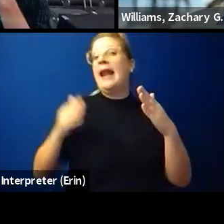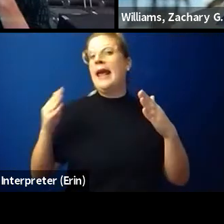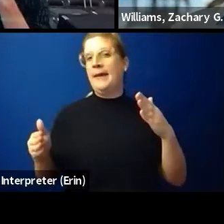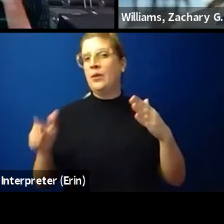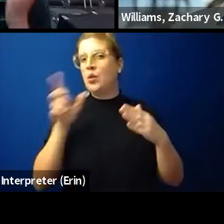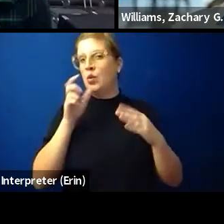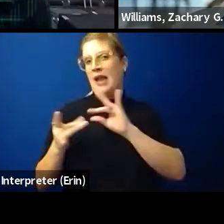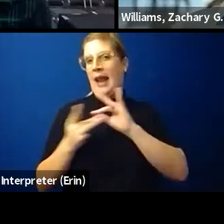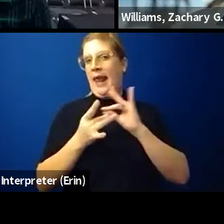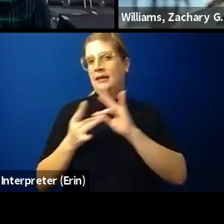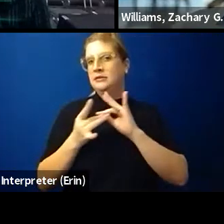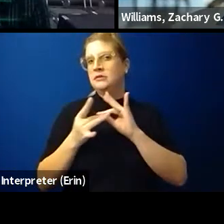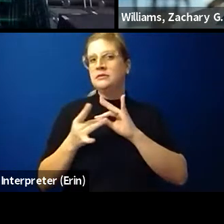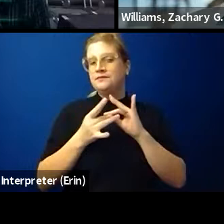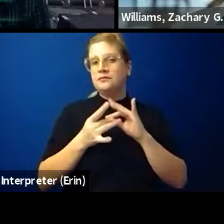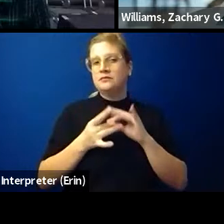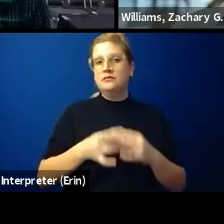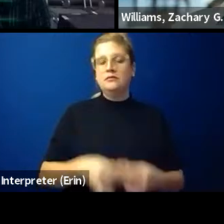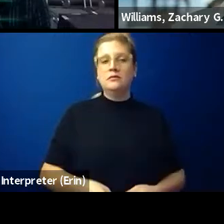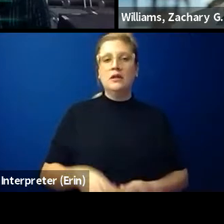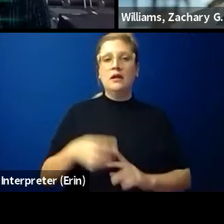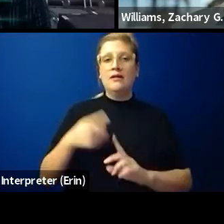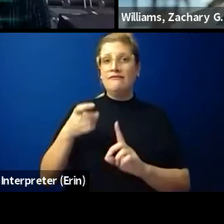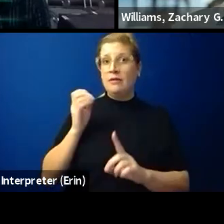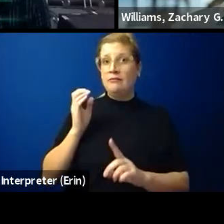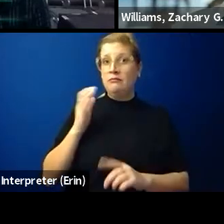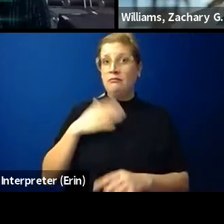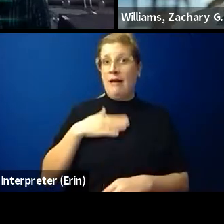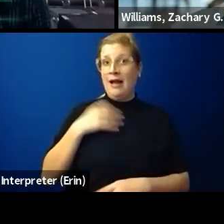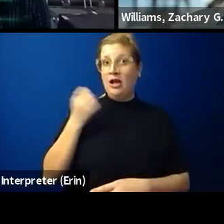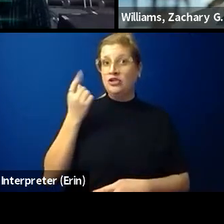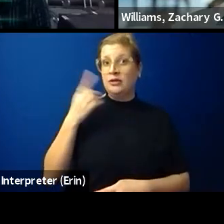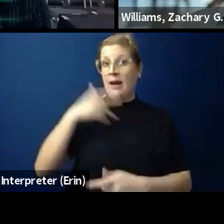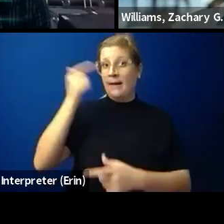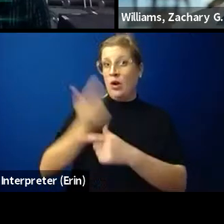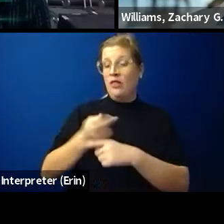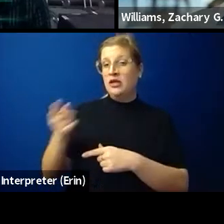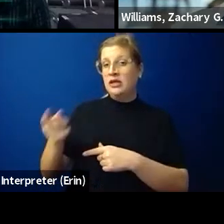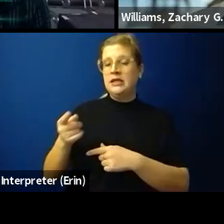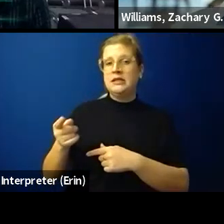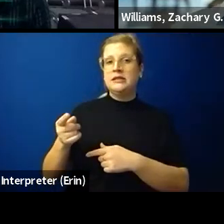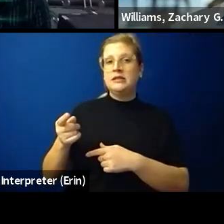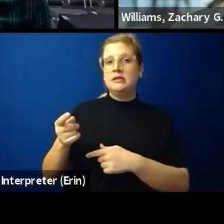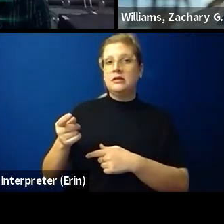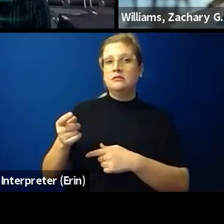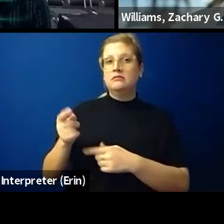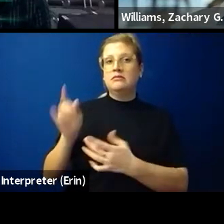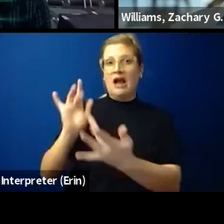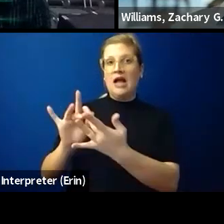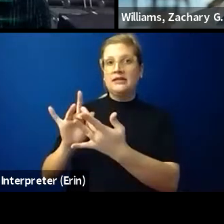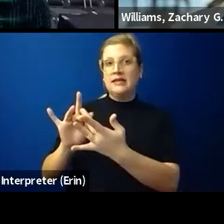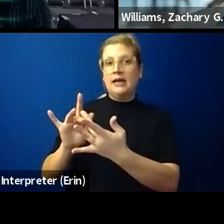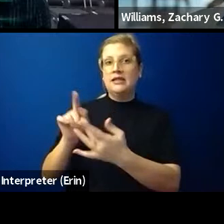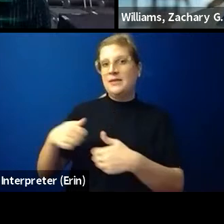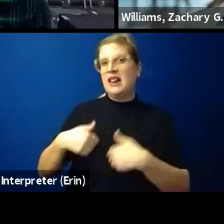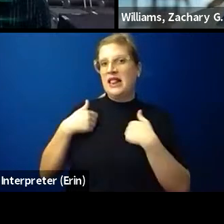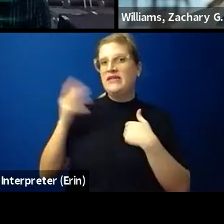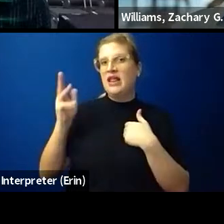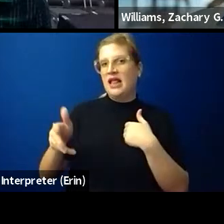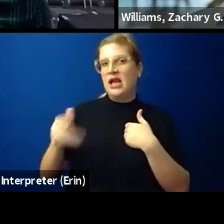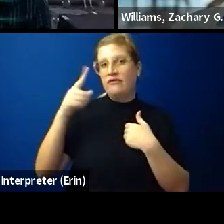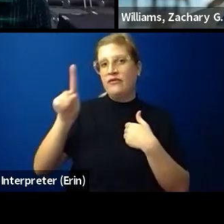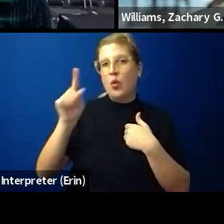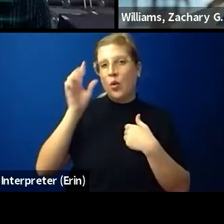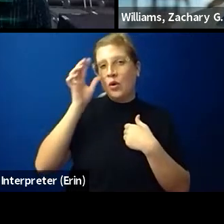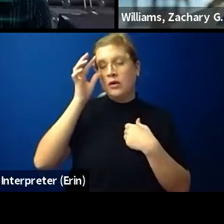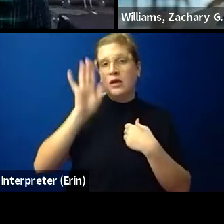connected to. And to date, from our understanding, my brother's been the main point on that because he's currently living here and he's been living there for, I want to